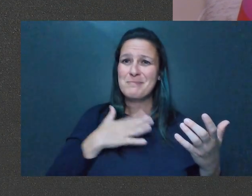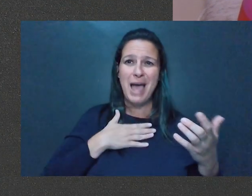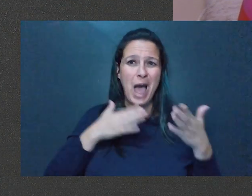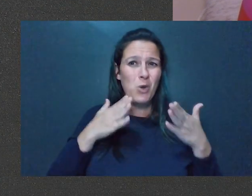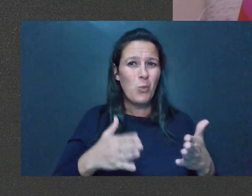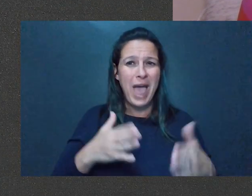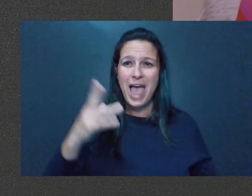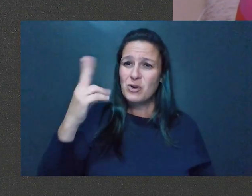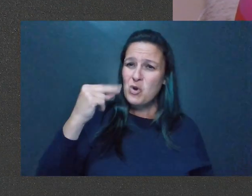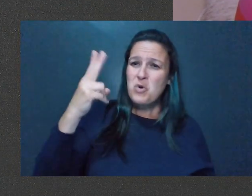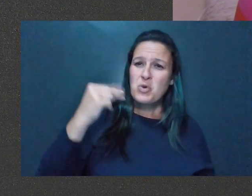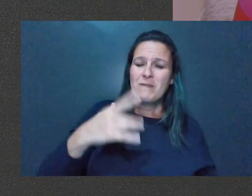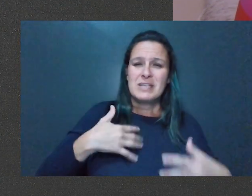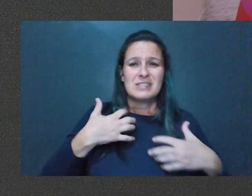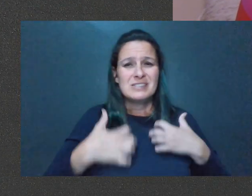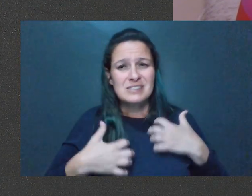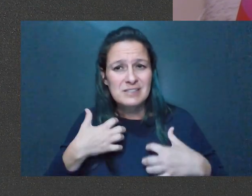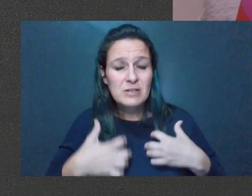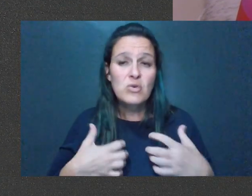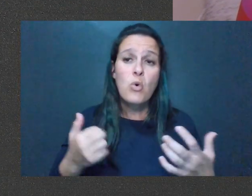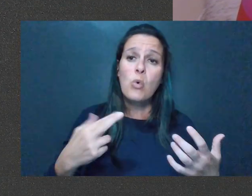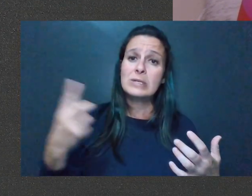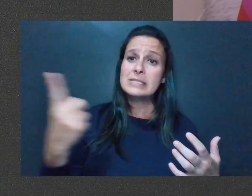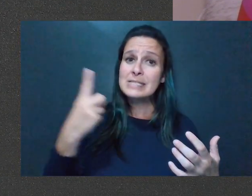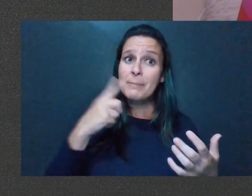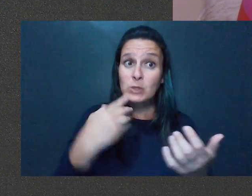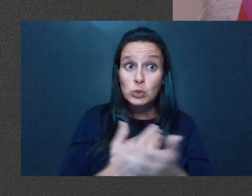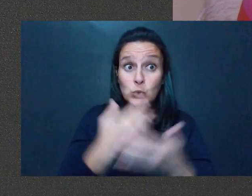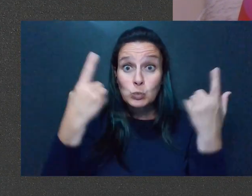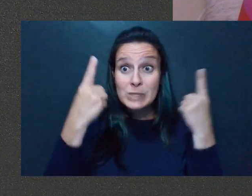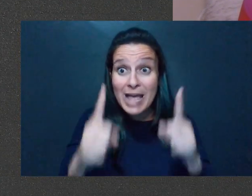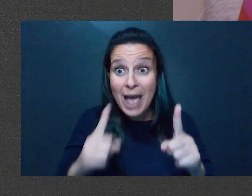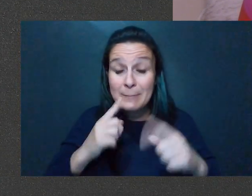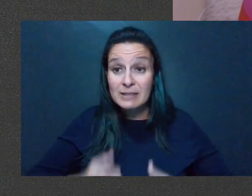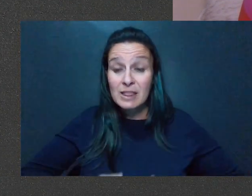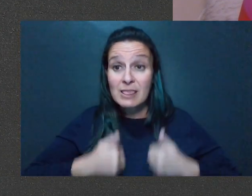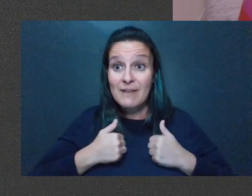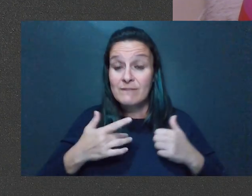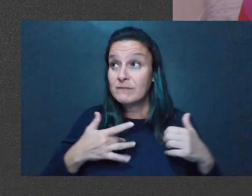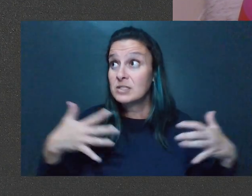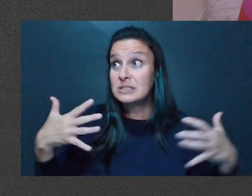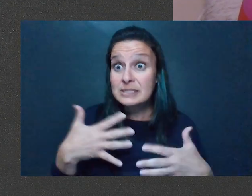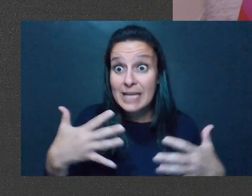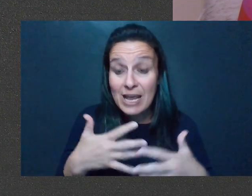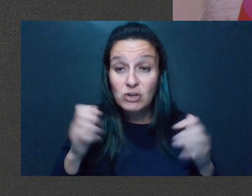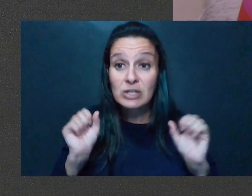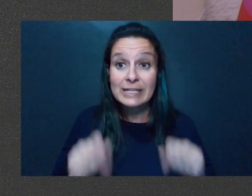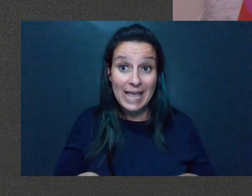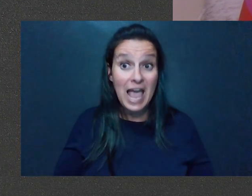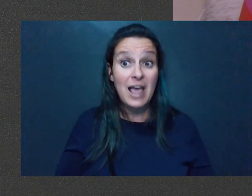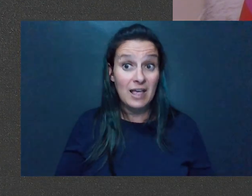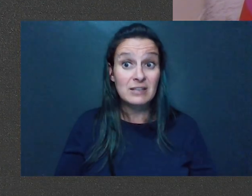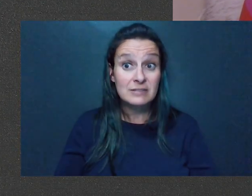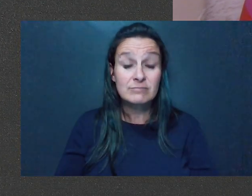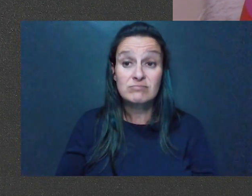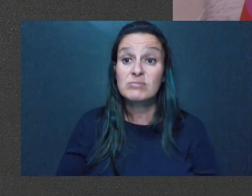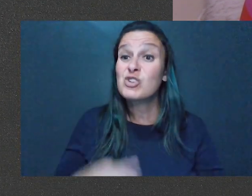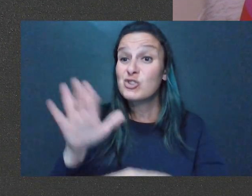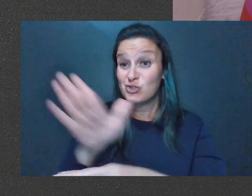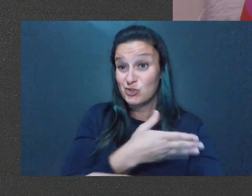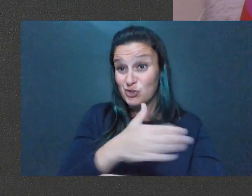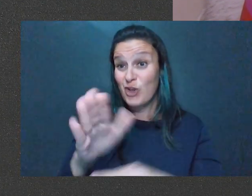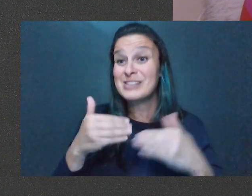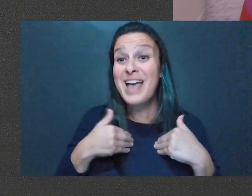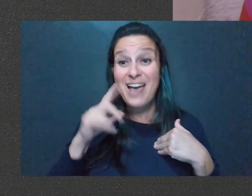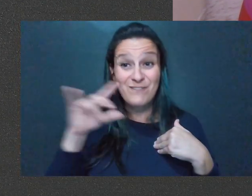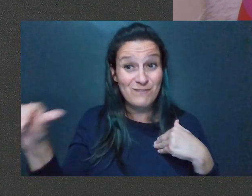get your own way. Or maybe something new is happening in our life, and it can be a little bit scary. Well, songs can have rhymes